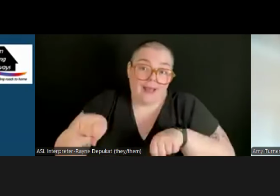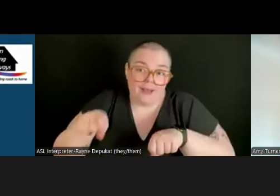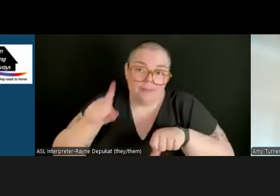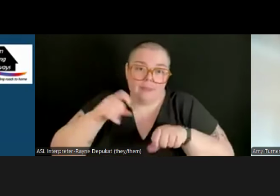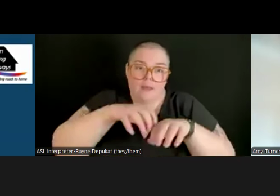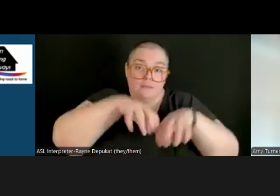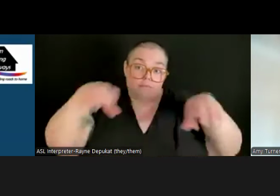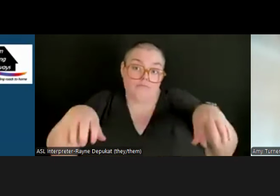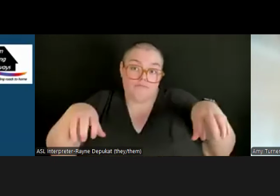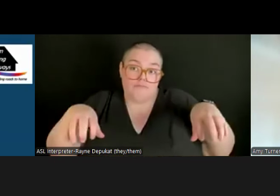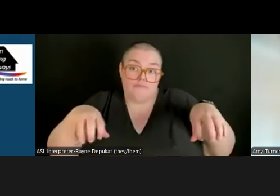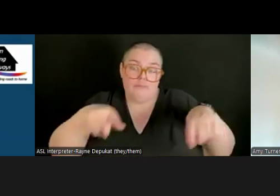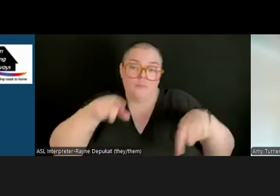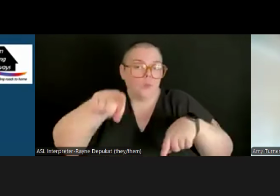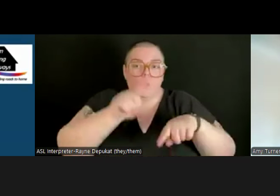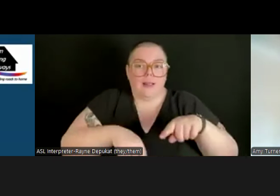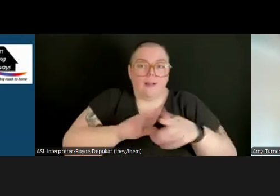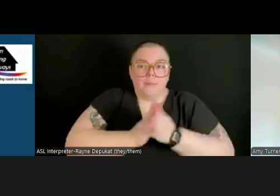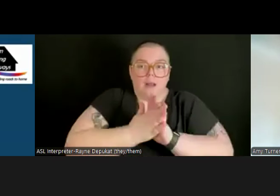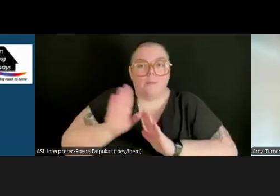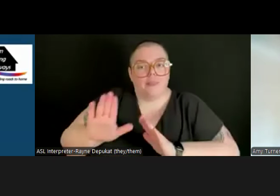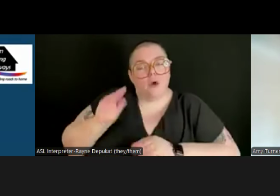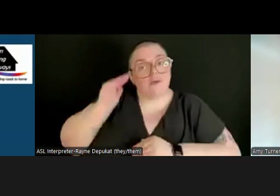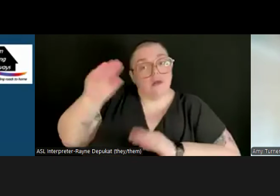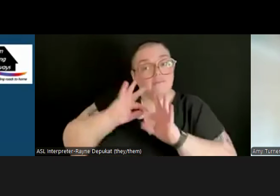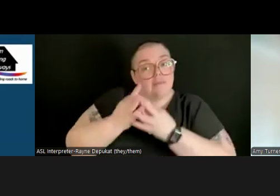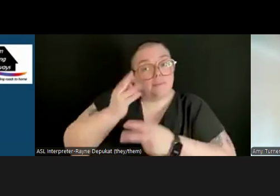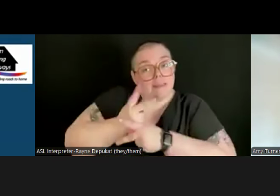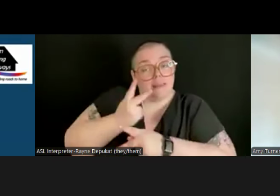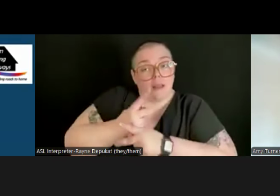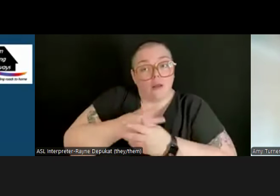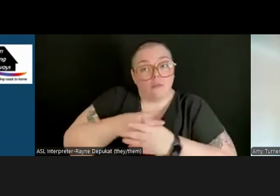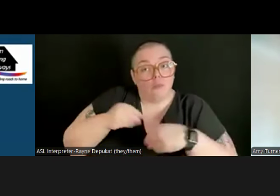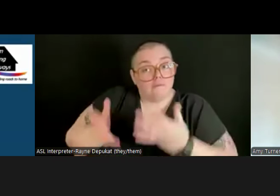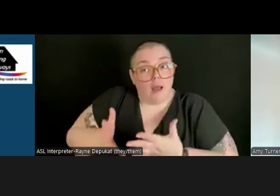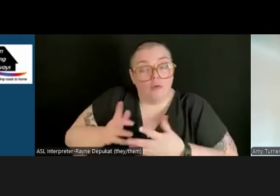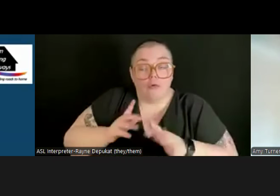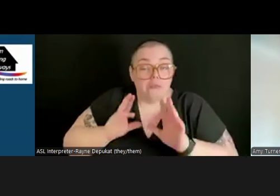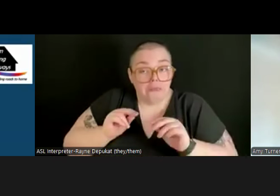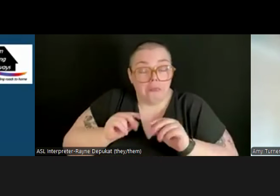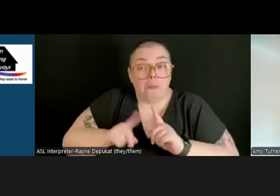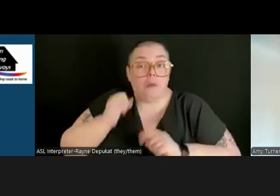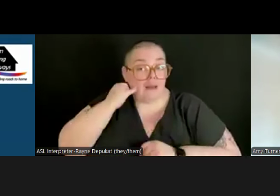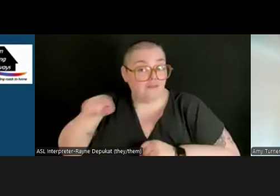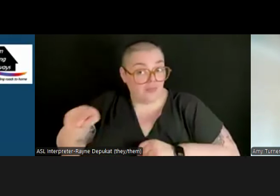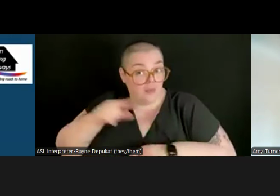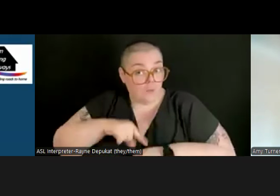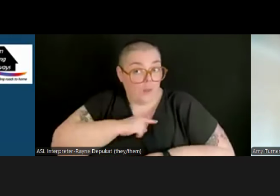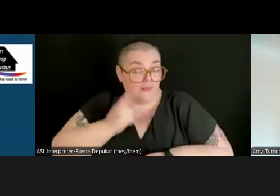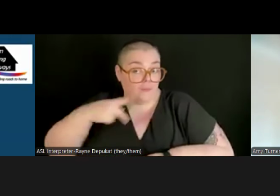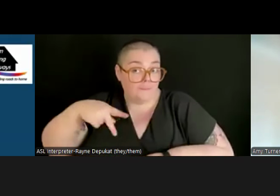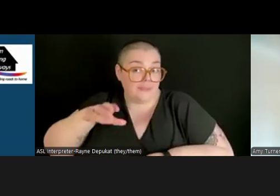You can't be their adult family care provider, but if they qualify for PCA, you can be their PCA.